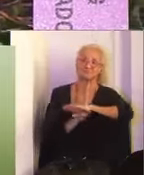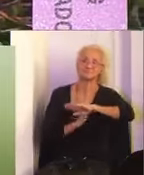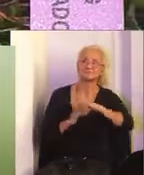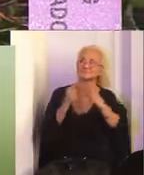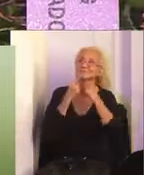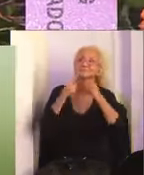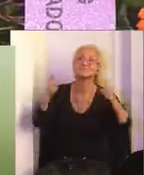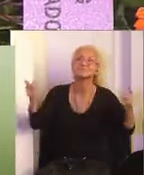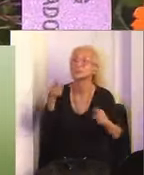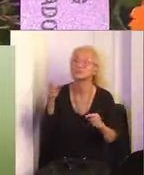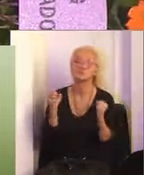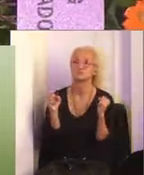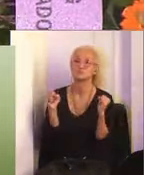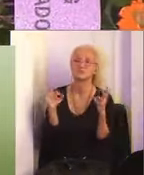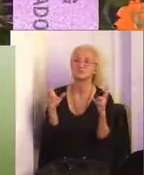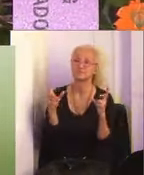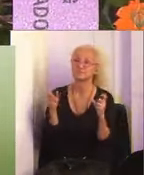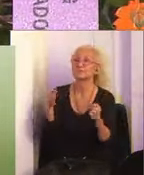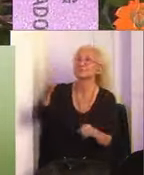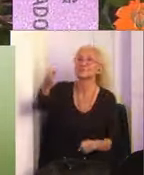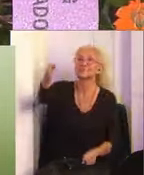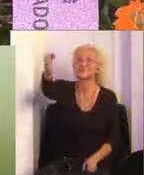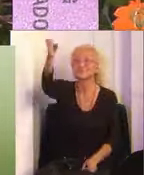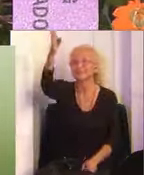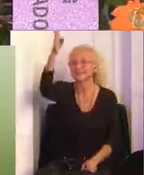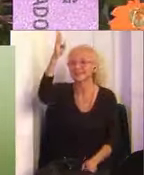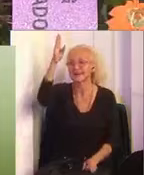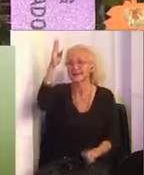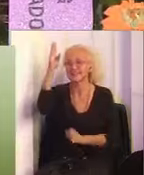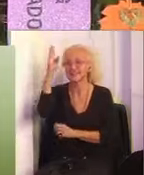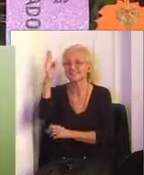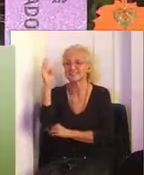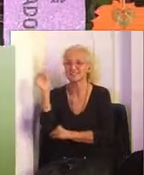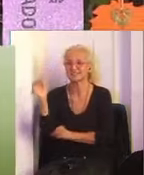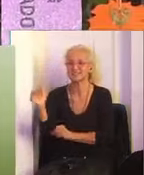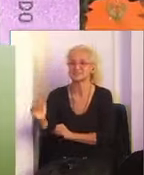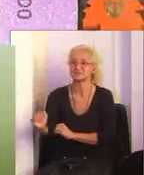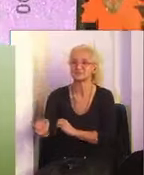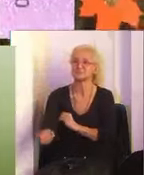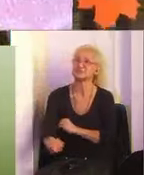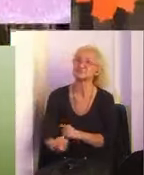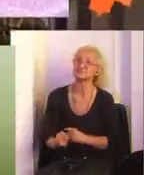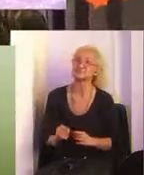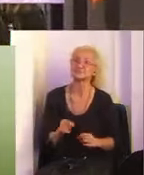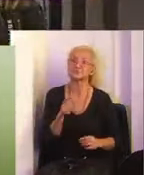amazing, God.